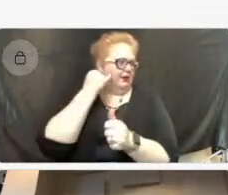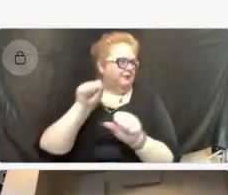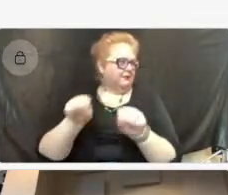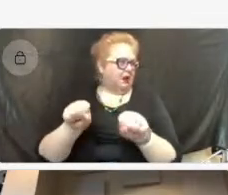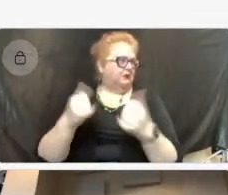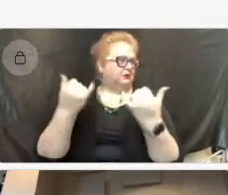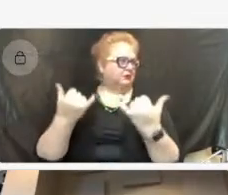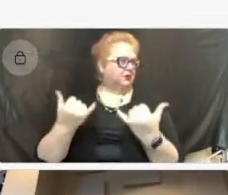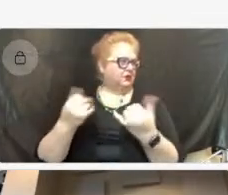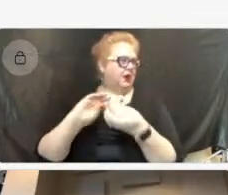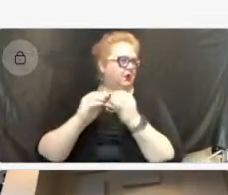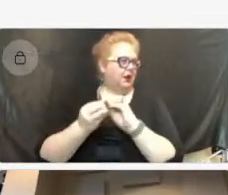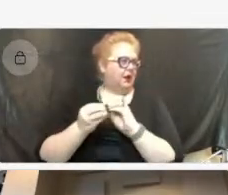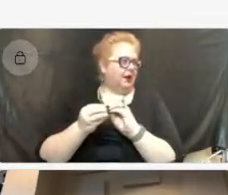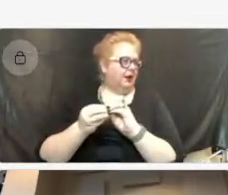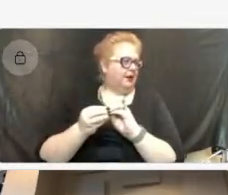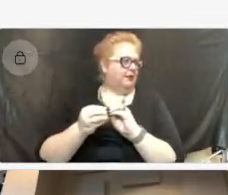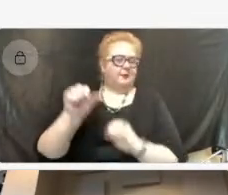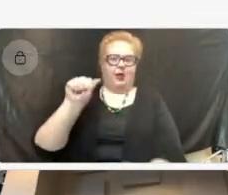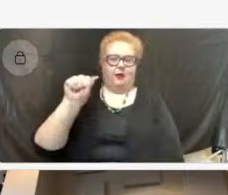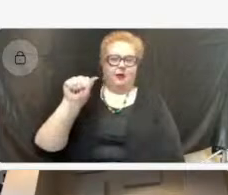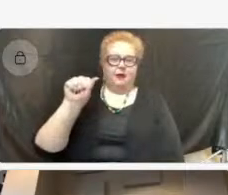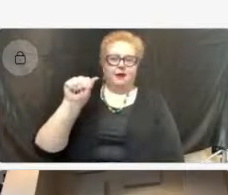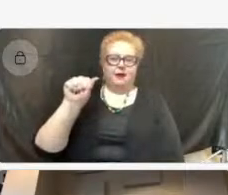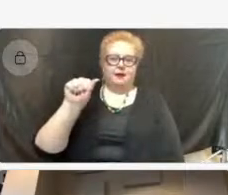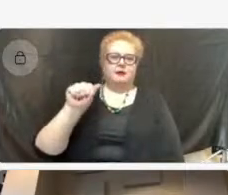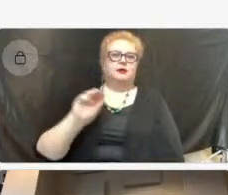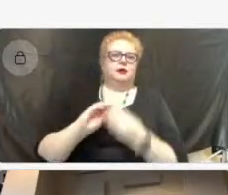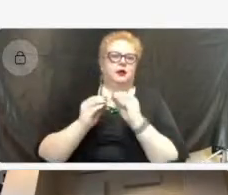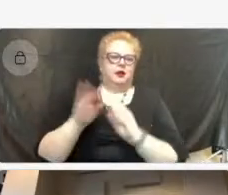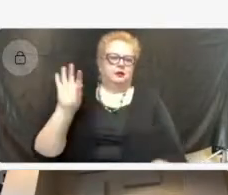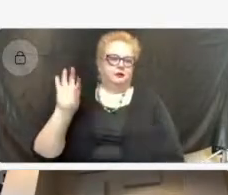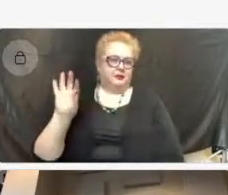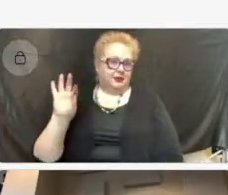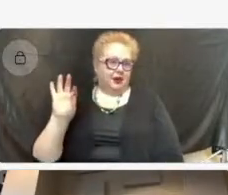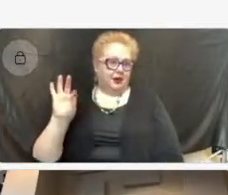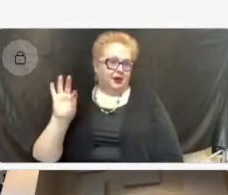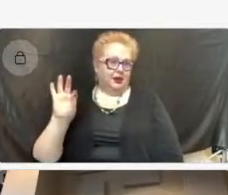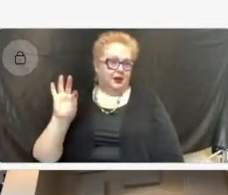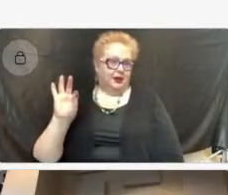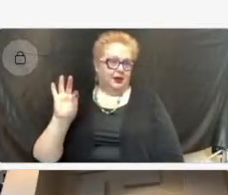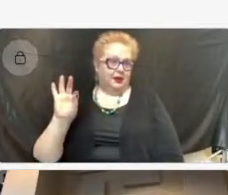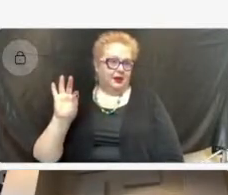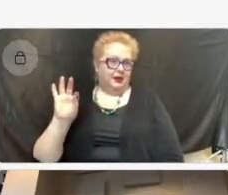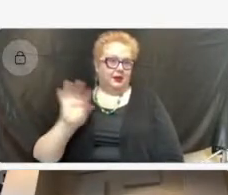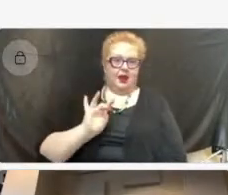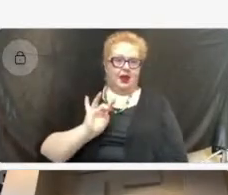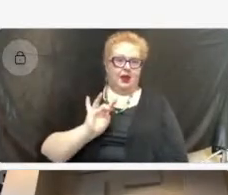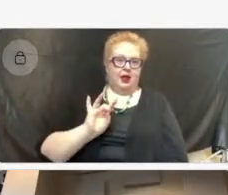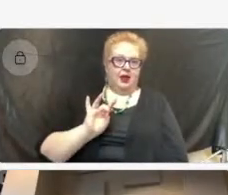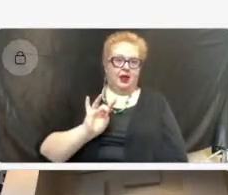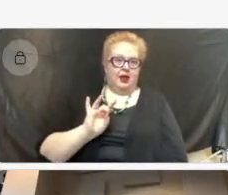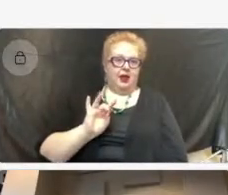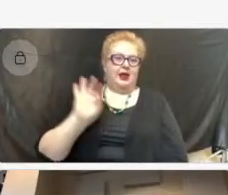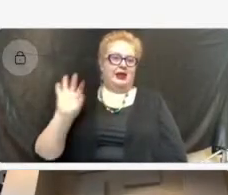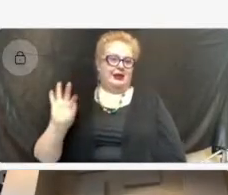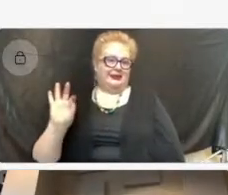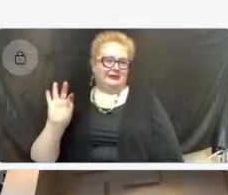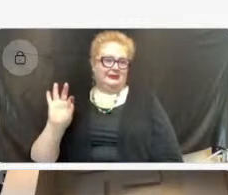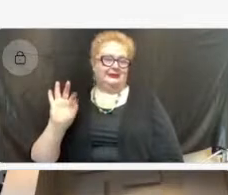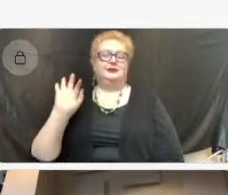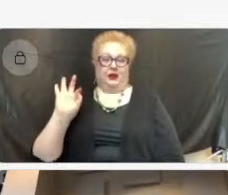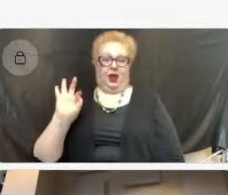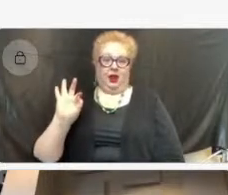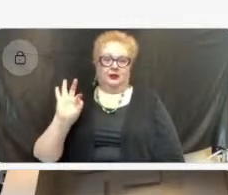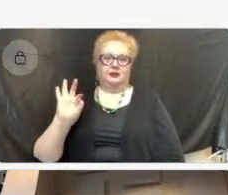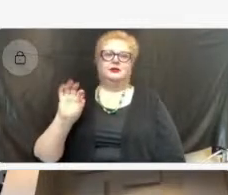A be read. Item 9. Item A. Oh, 9 is it? Okay,